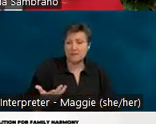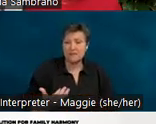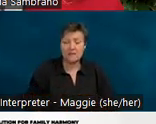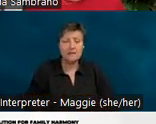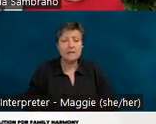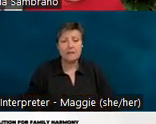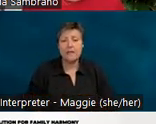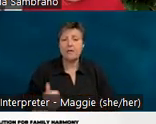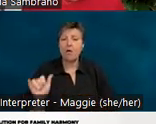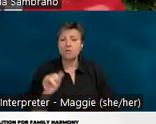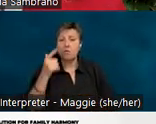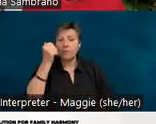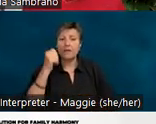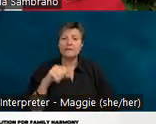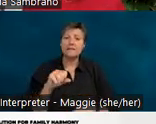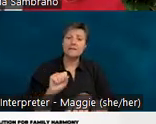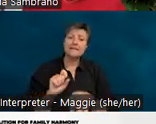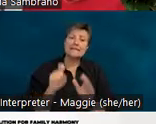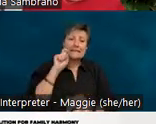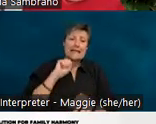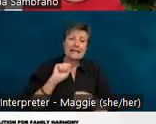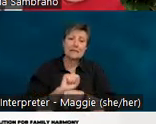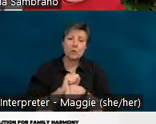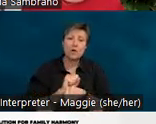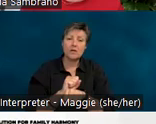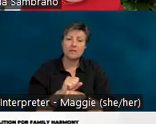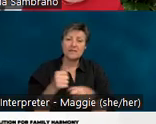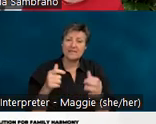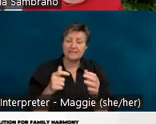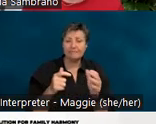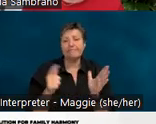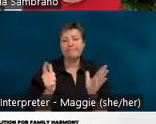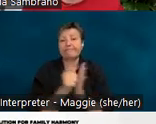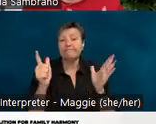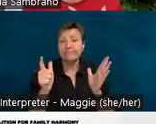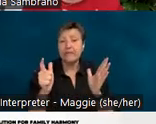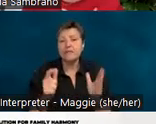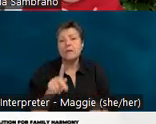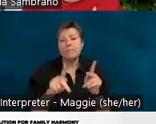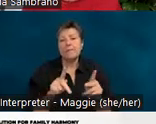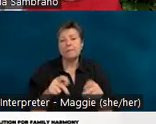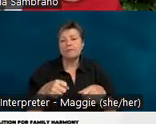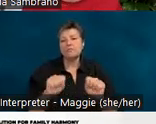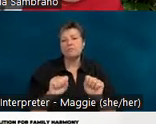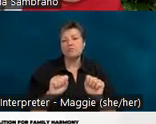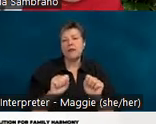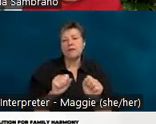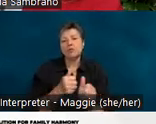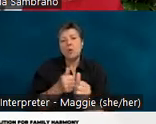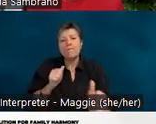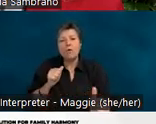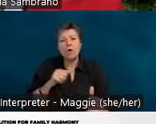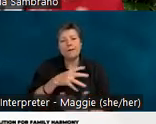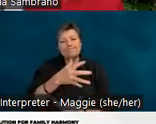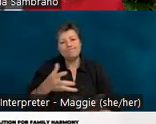then due to the fact that sex work is still criminalized, many trans and gender nonconforming sex workers try to avoid interactions with law enforcement and decline to seek assistance when